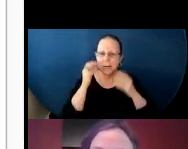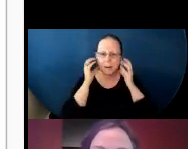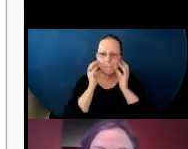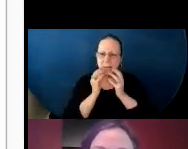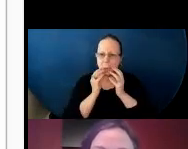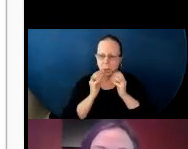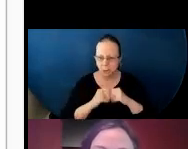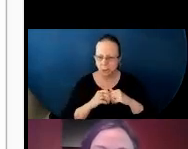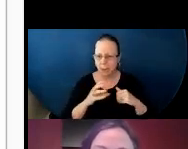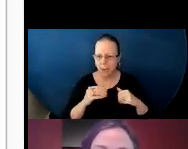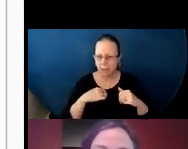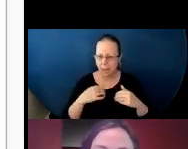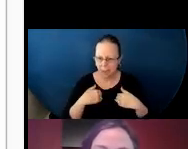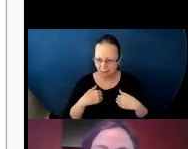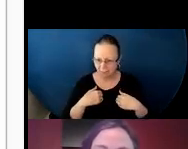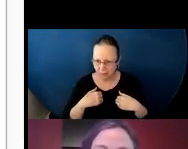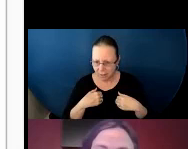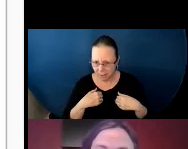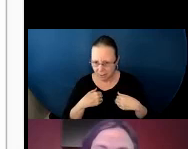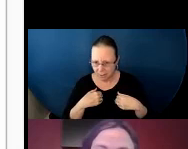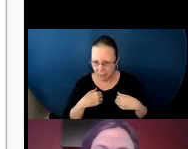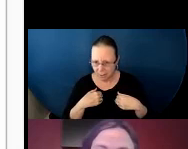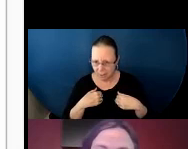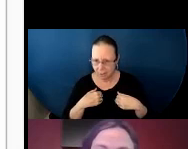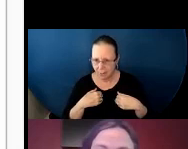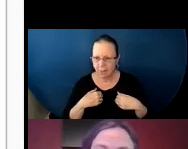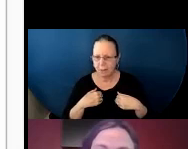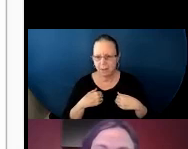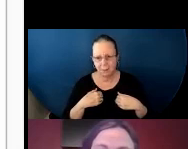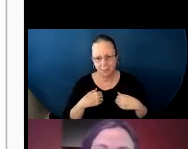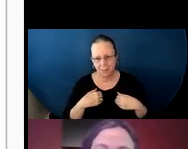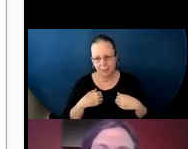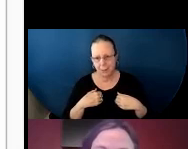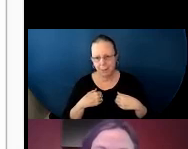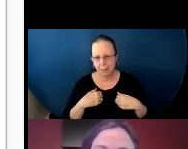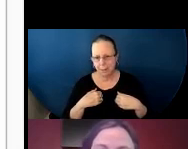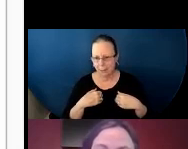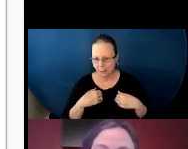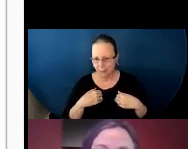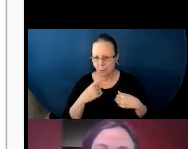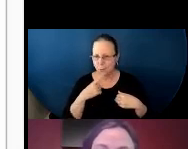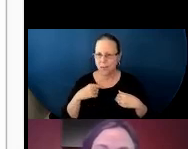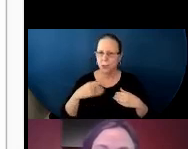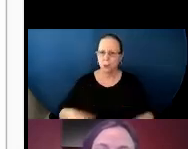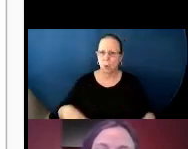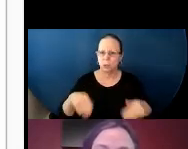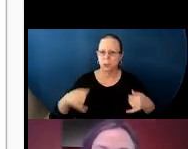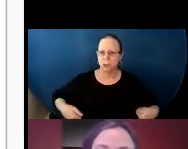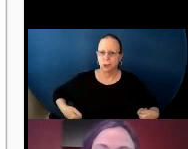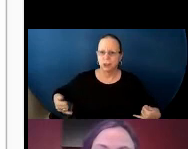and I have a red white shirt. I have jean and boot